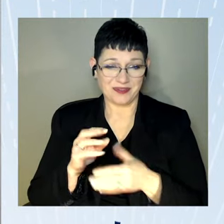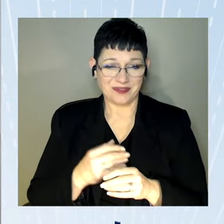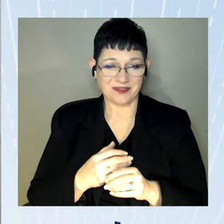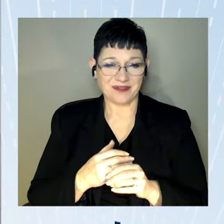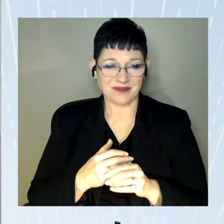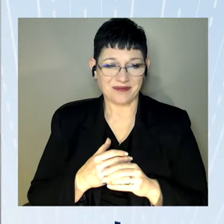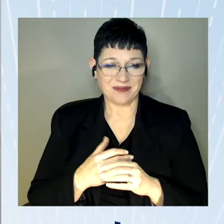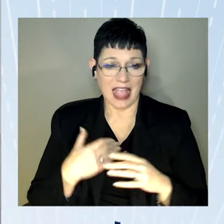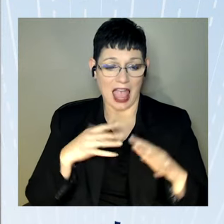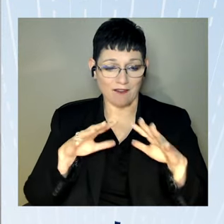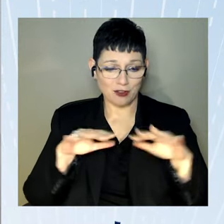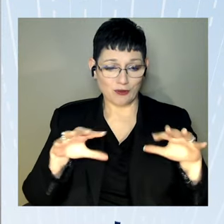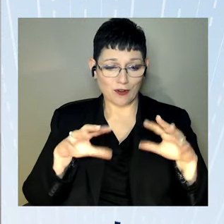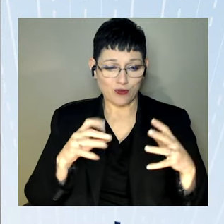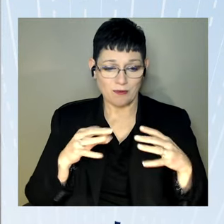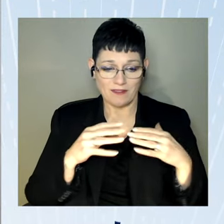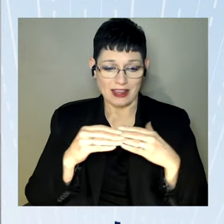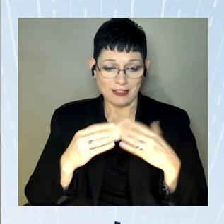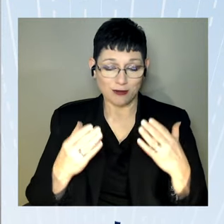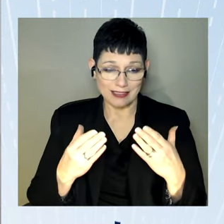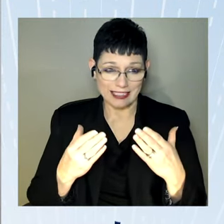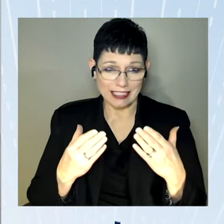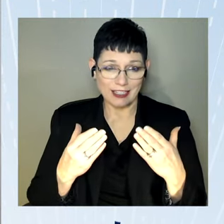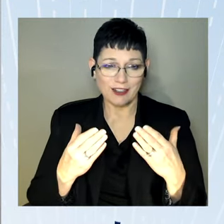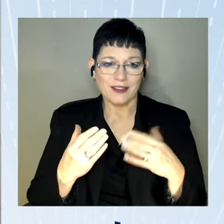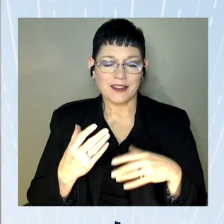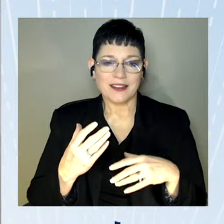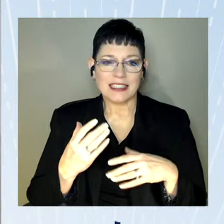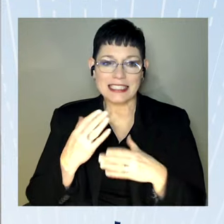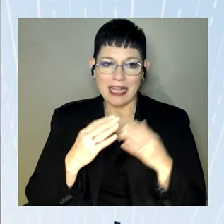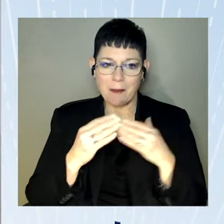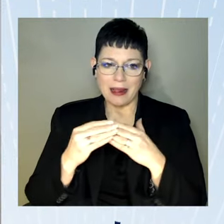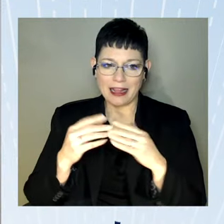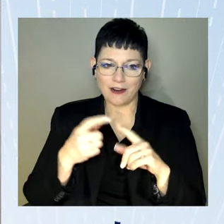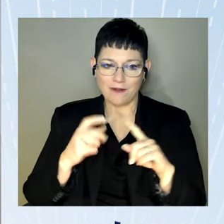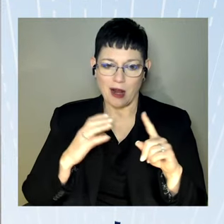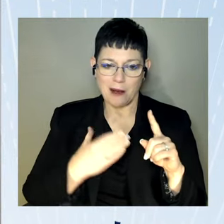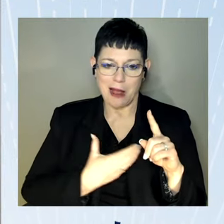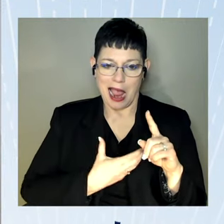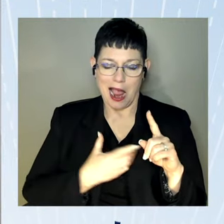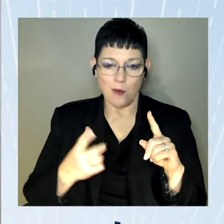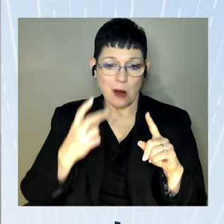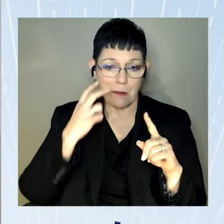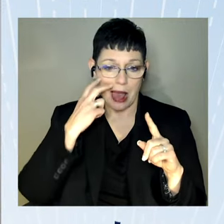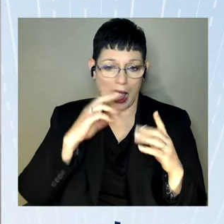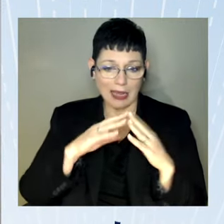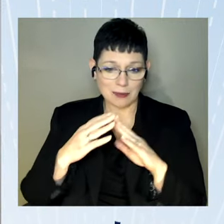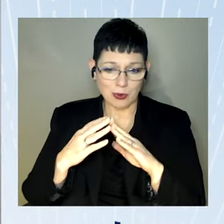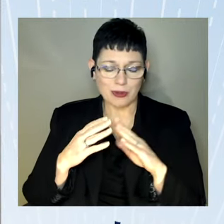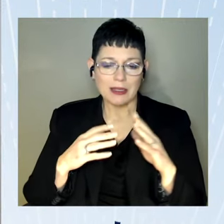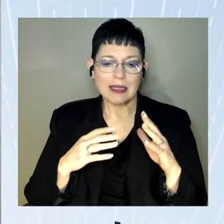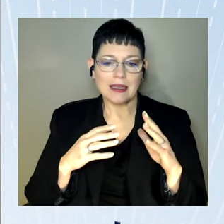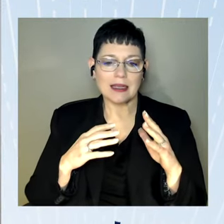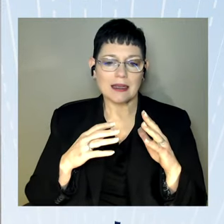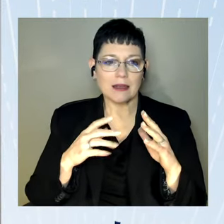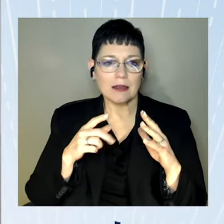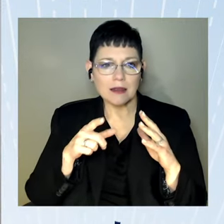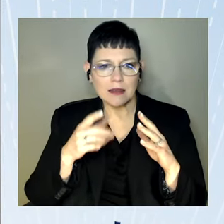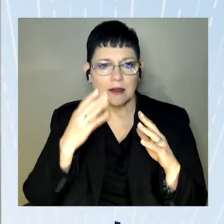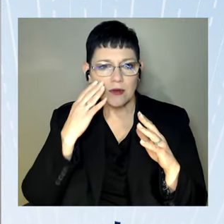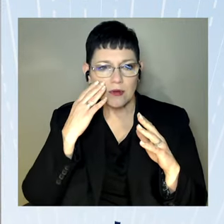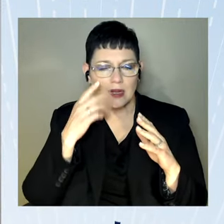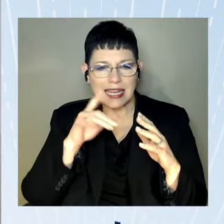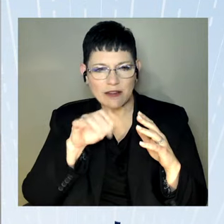set of leaders here today. I've been telling even some leaders from our blind community. For those of you who might need a visual description